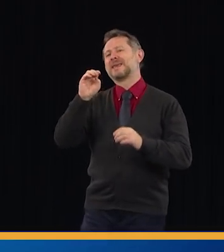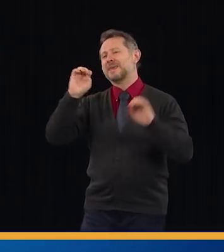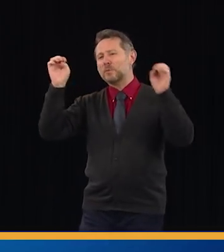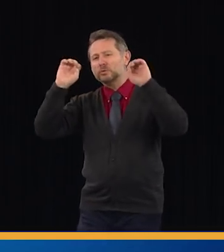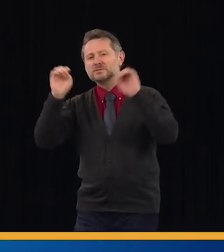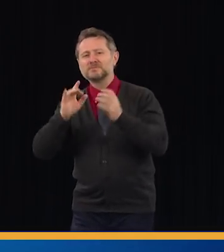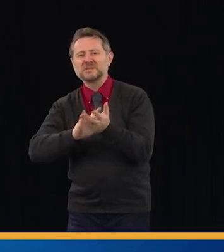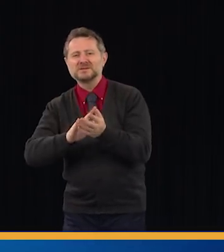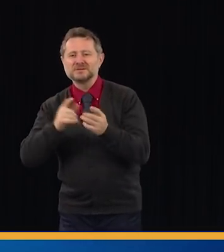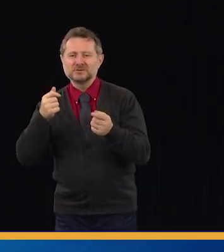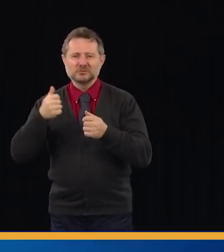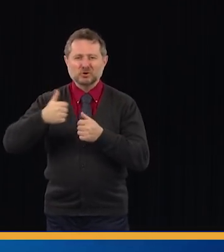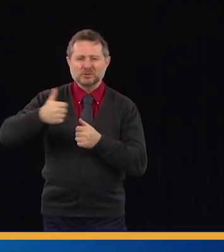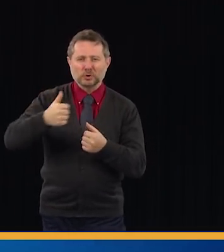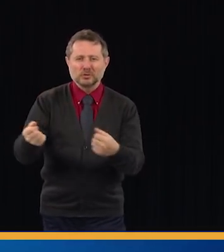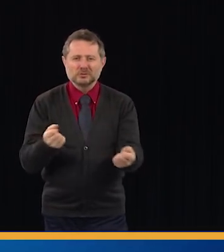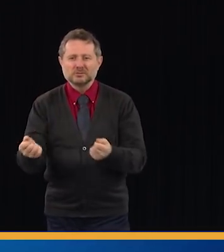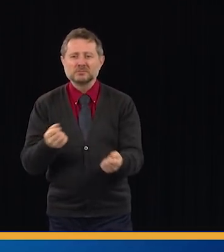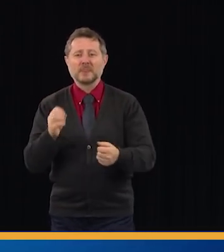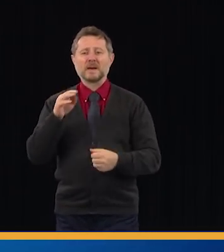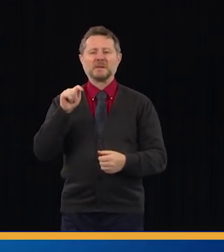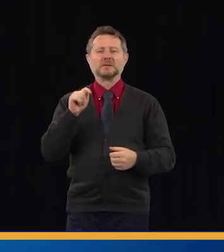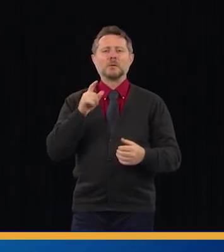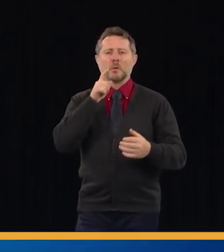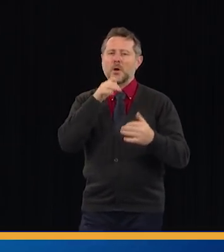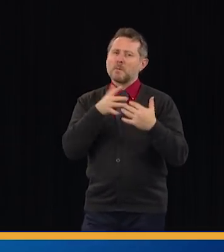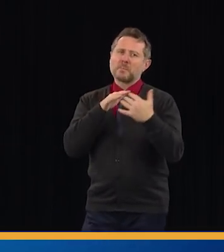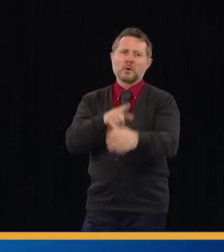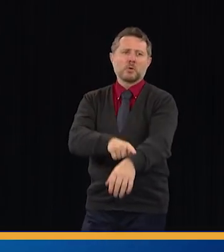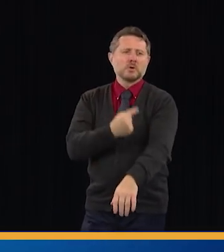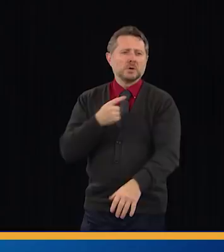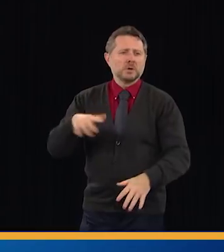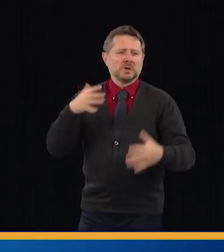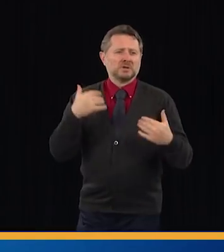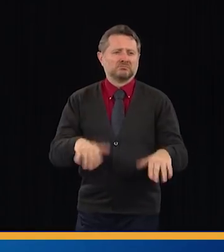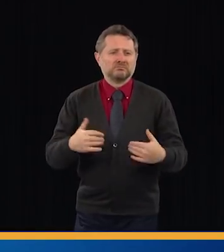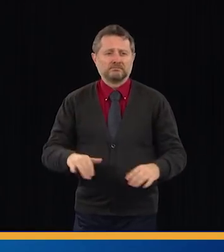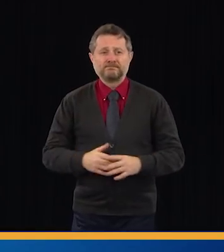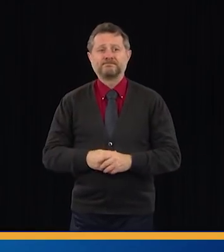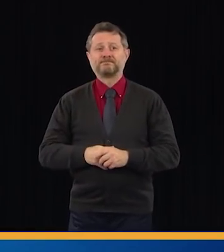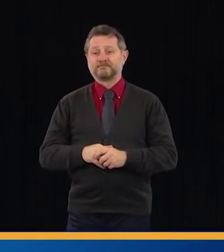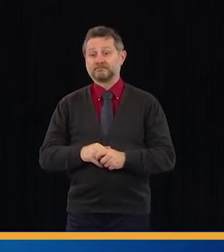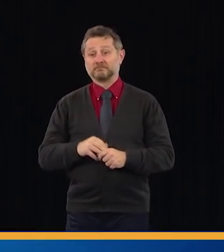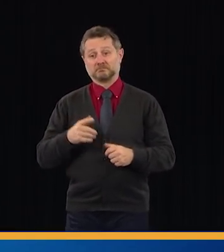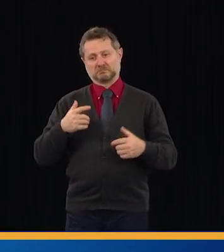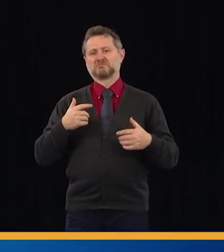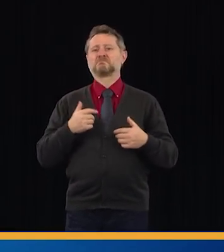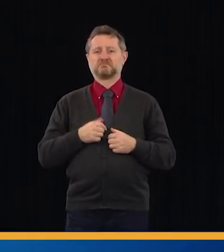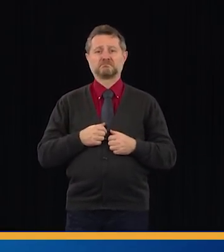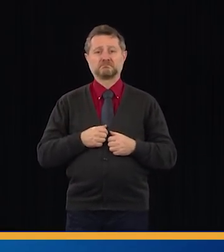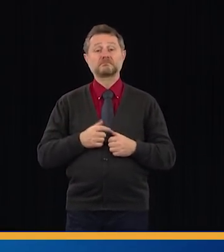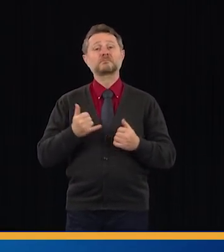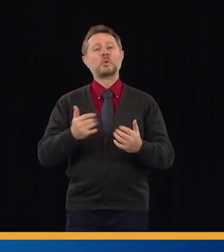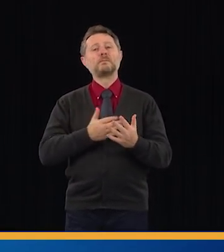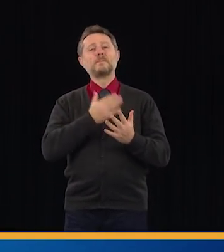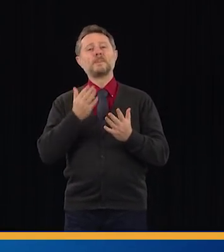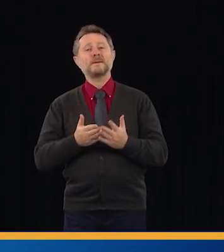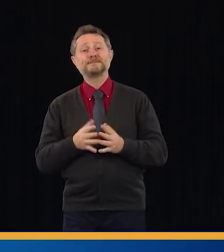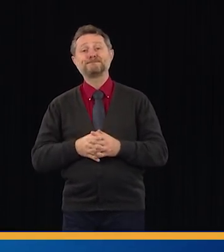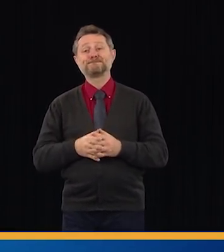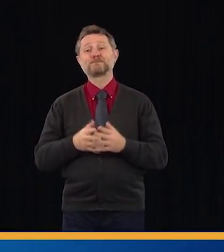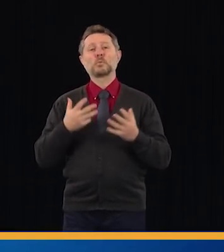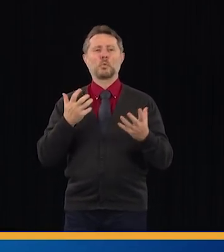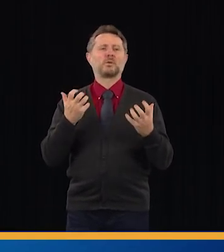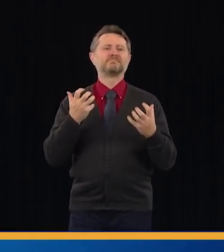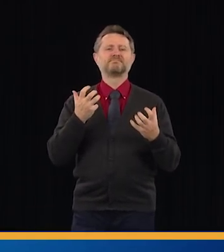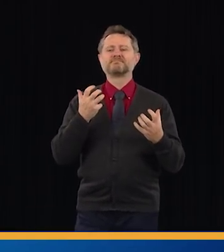to go on, but I want them to know how thankful we all are of them for what they're doing. I want